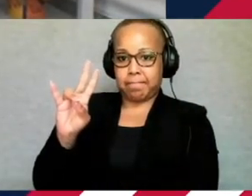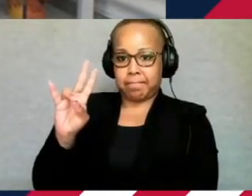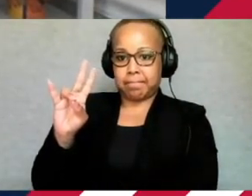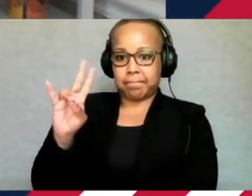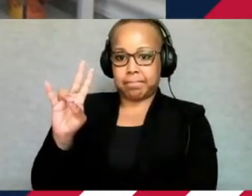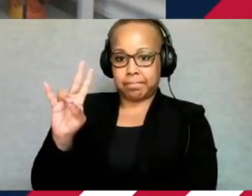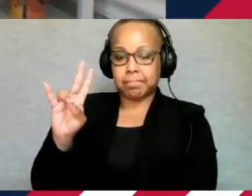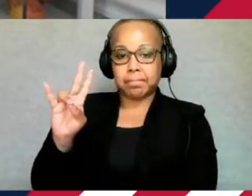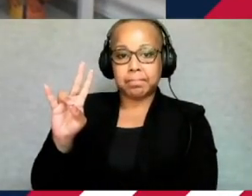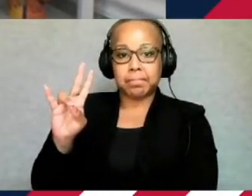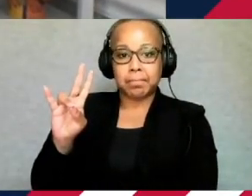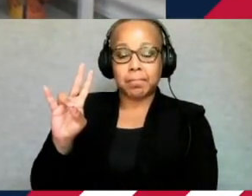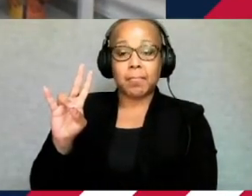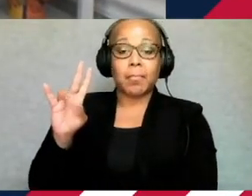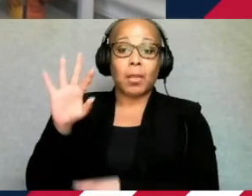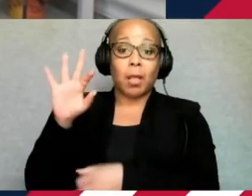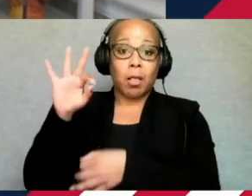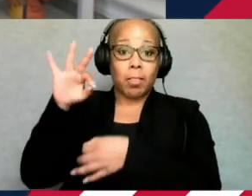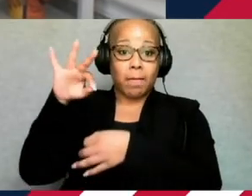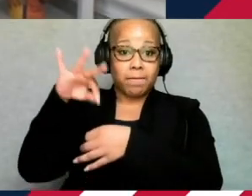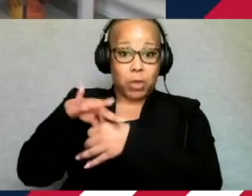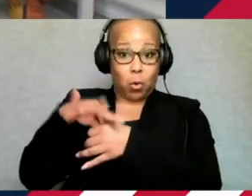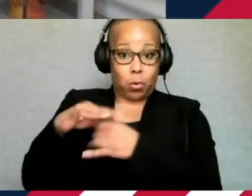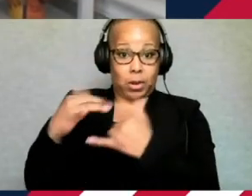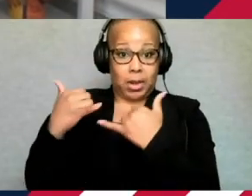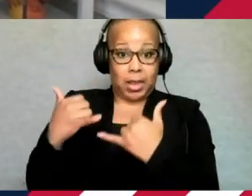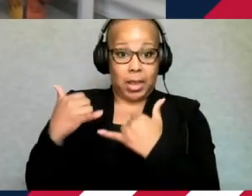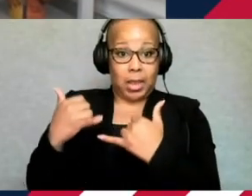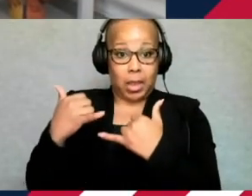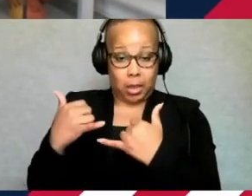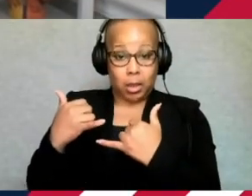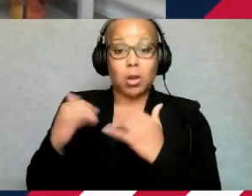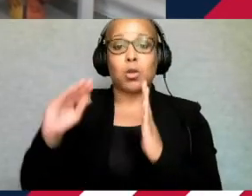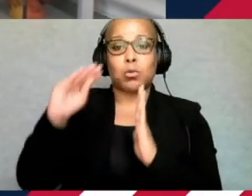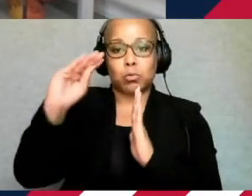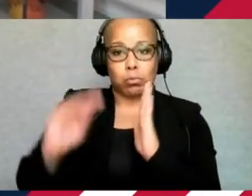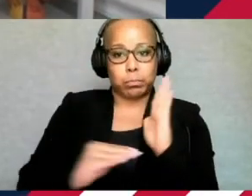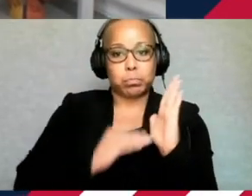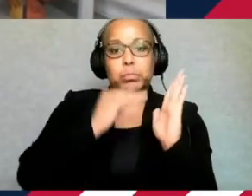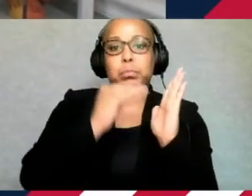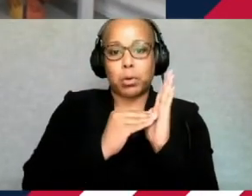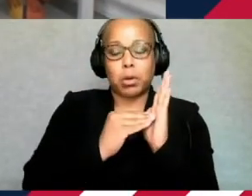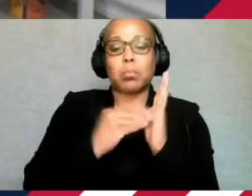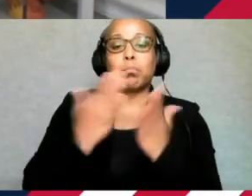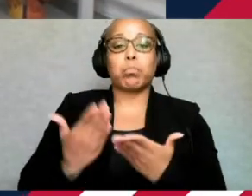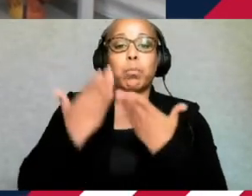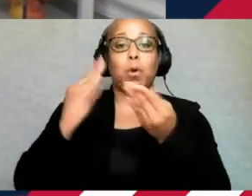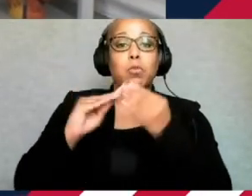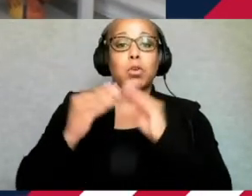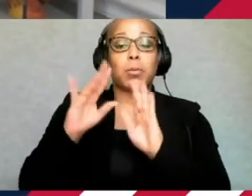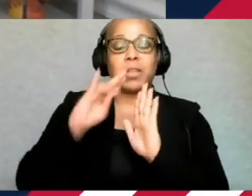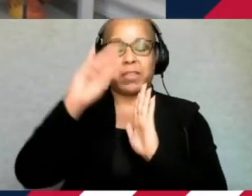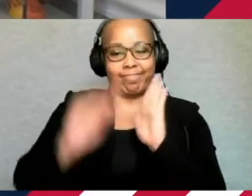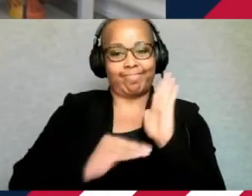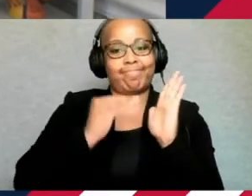And the vote at hand is to put proposal number 7 back on the